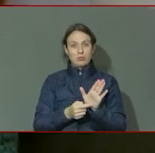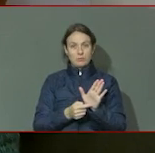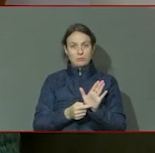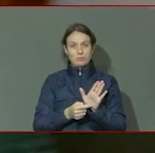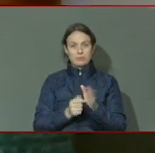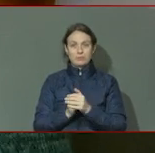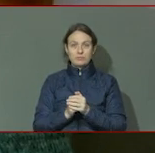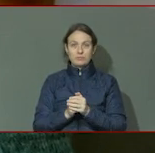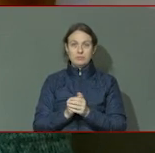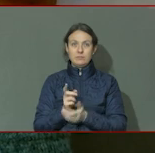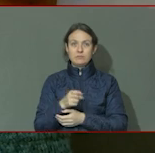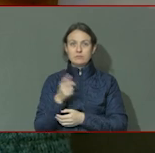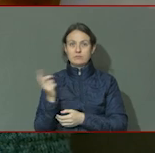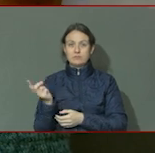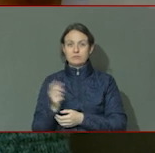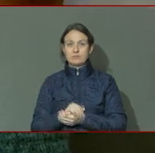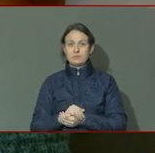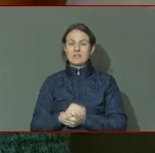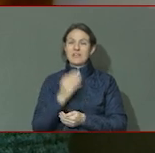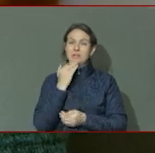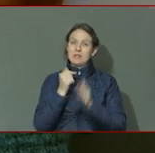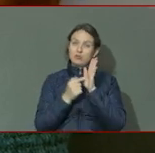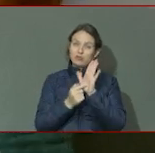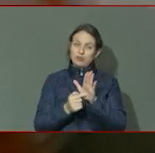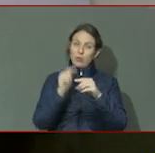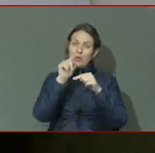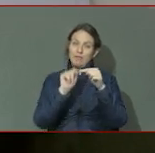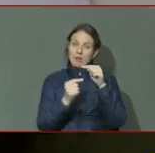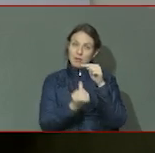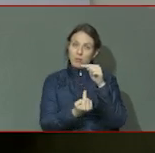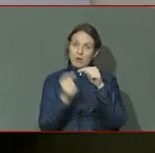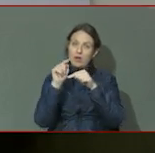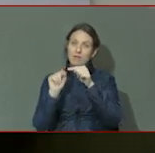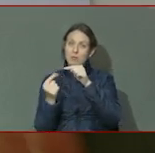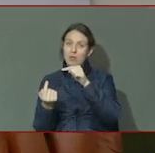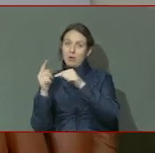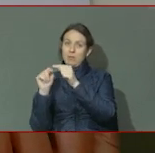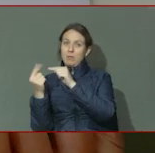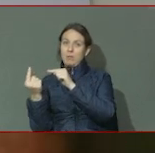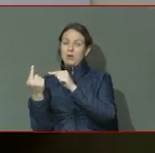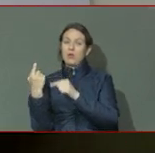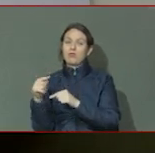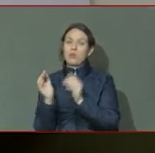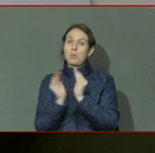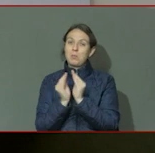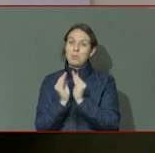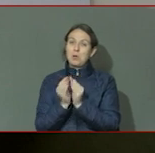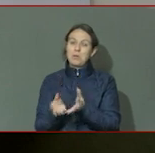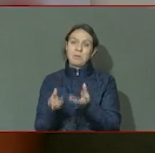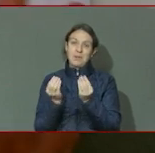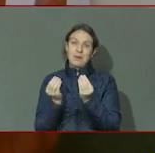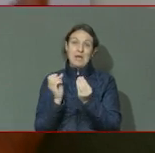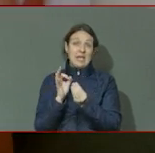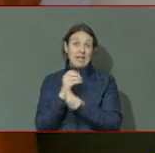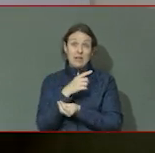1. So please show me that, then you can get a mark. So you already, if you don't